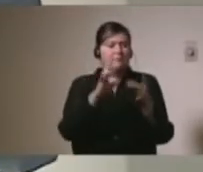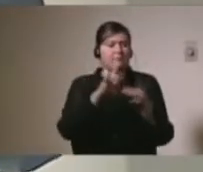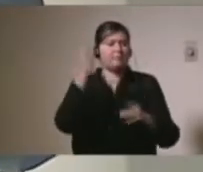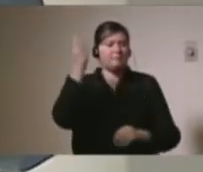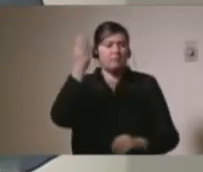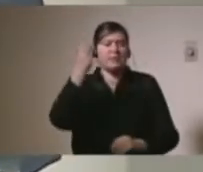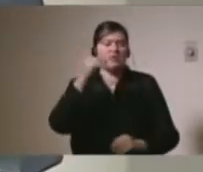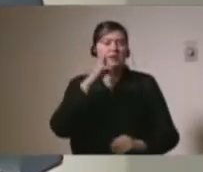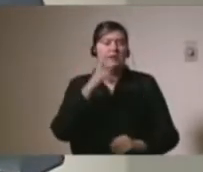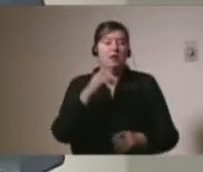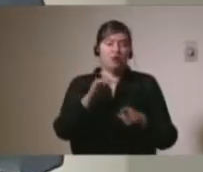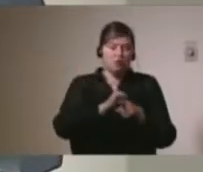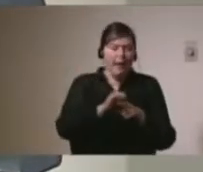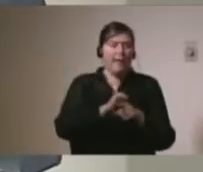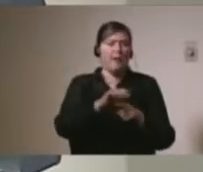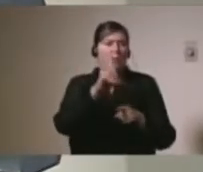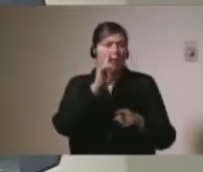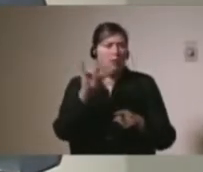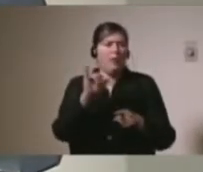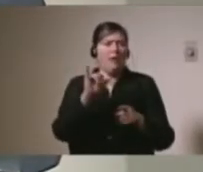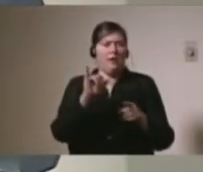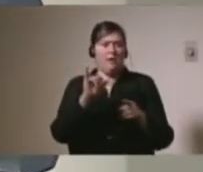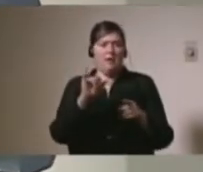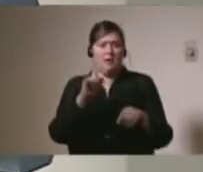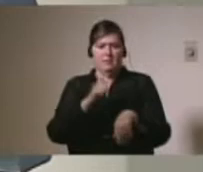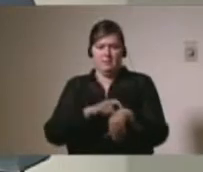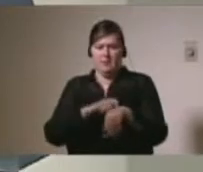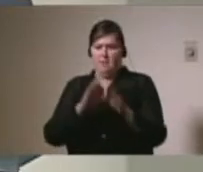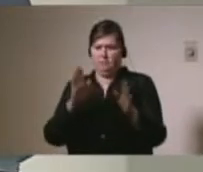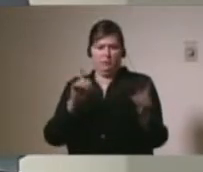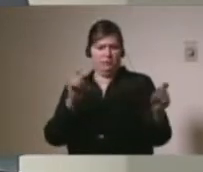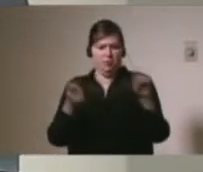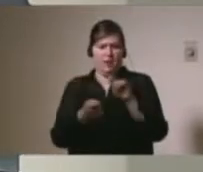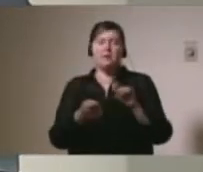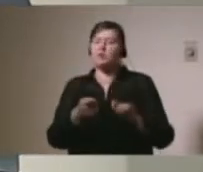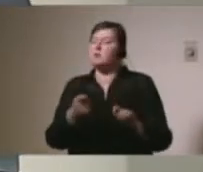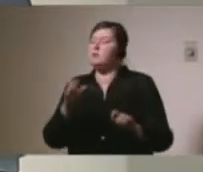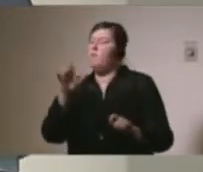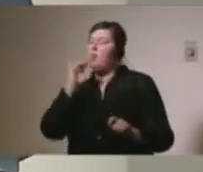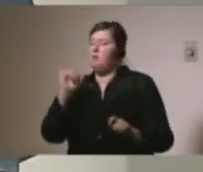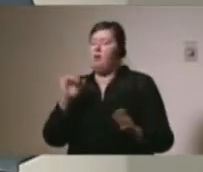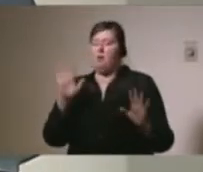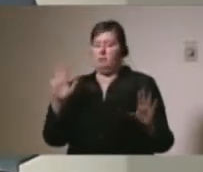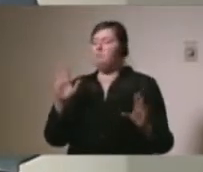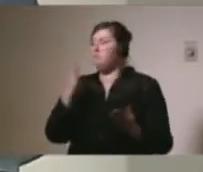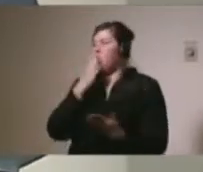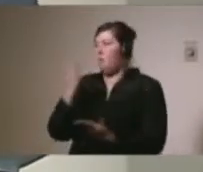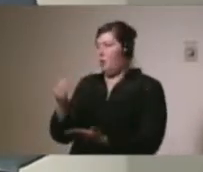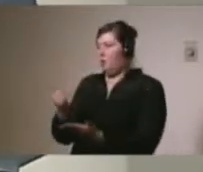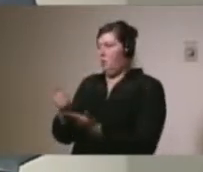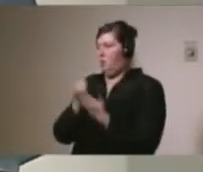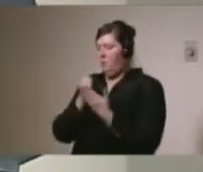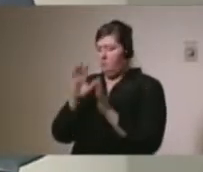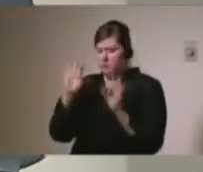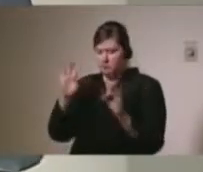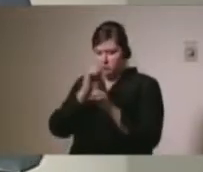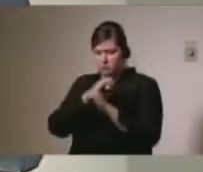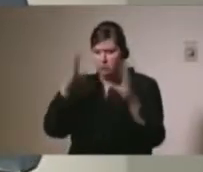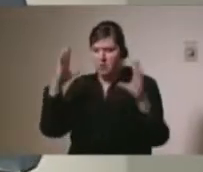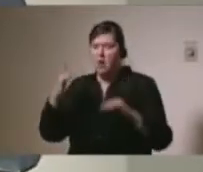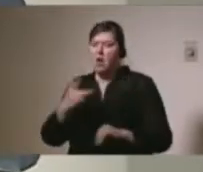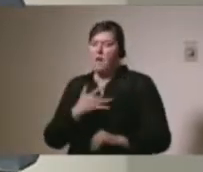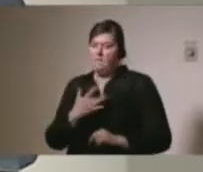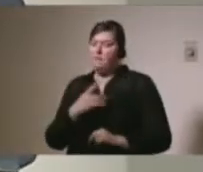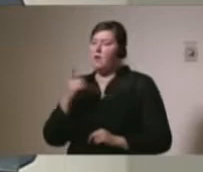transition period. But I think you remind us of the fact that maintaining a postal bank is